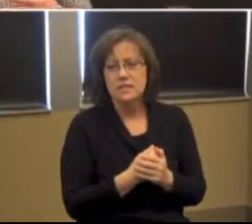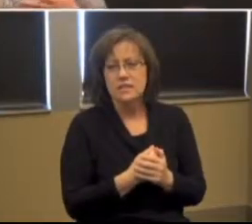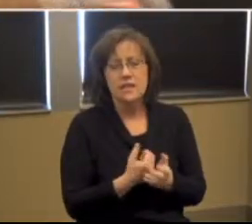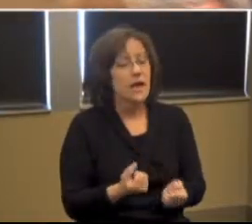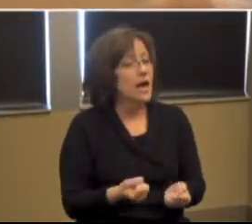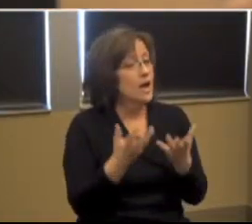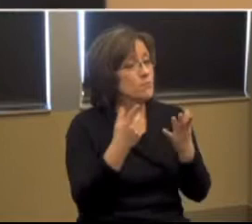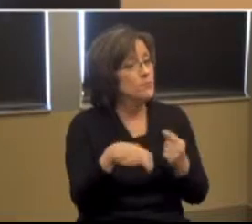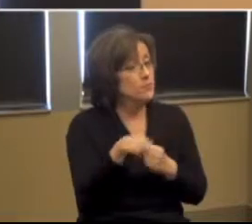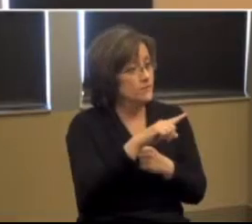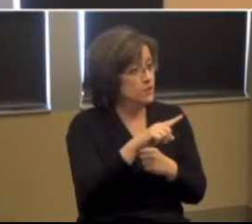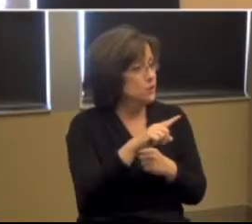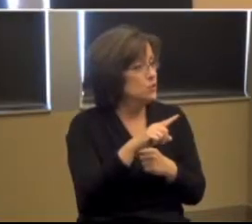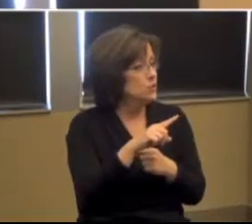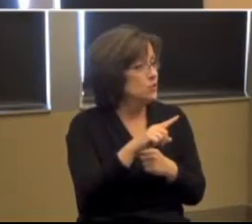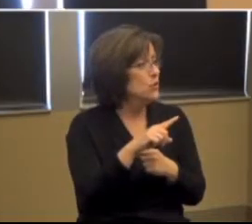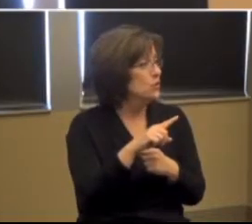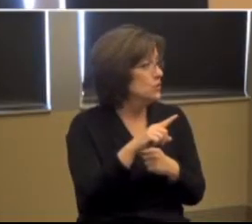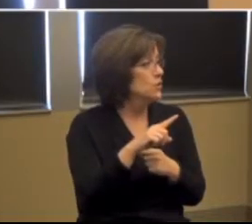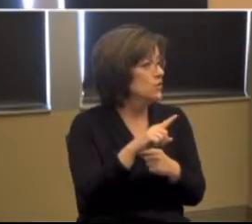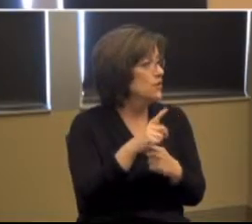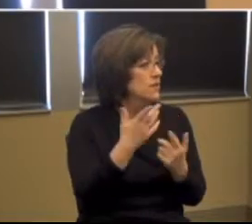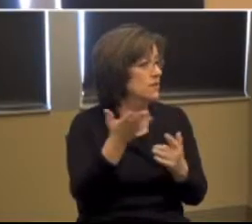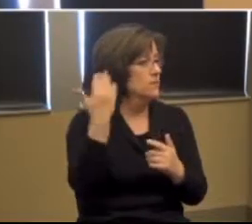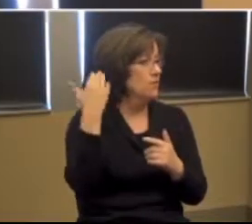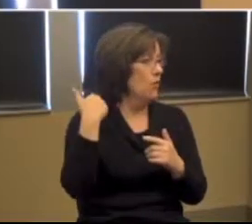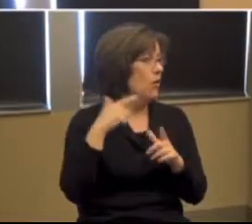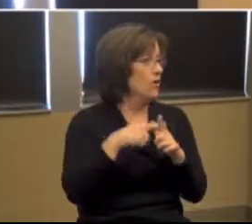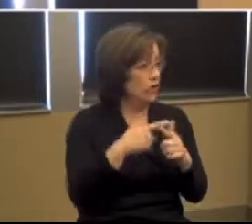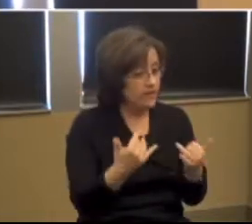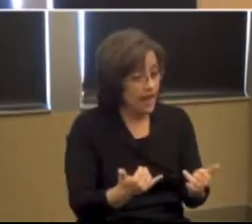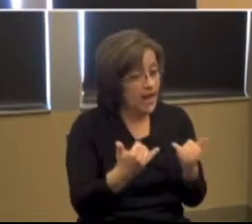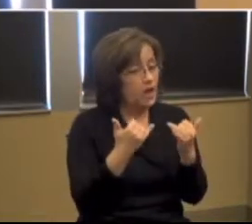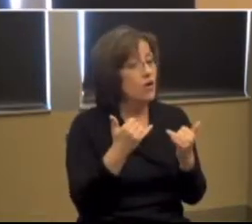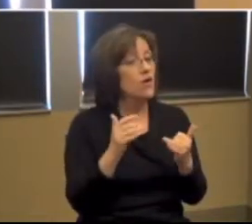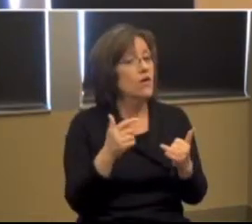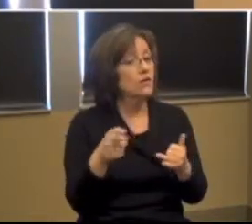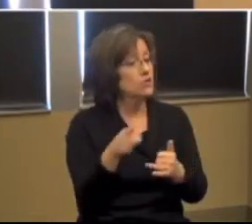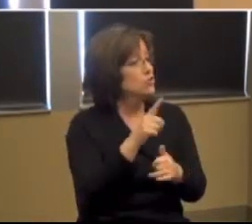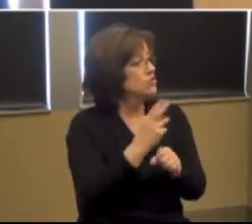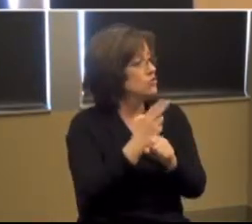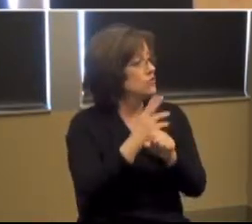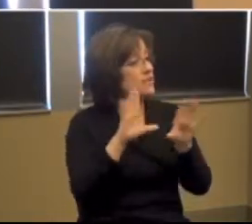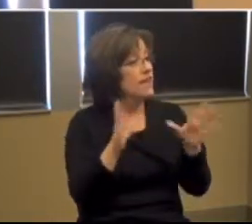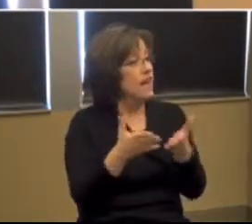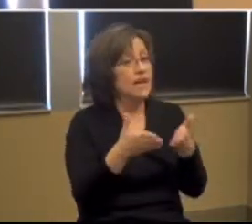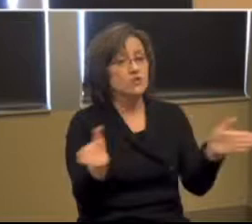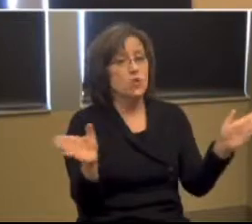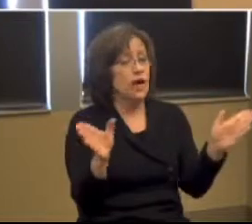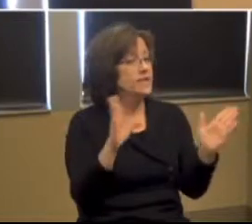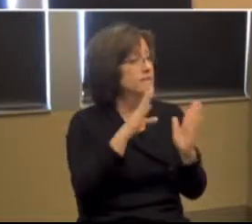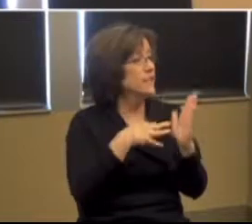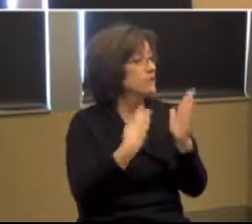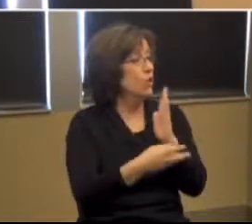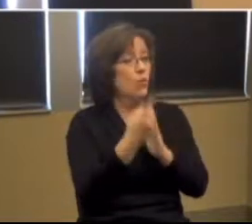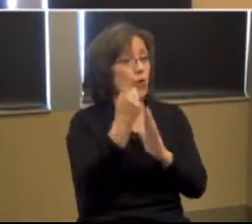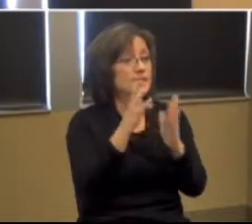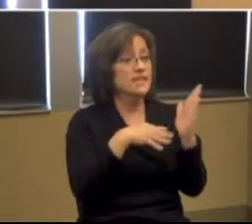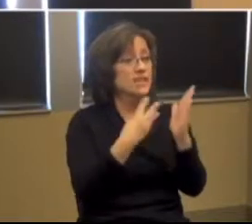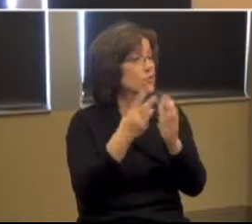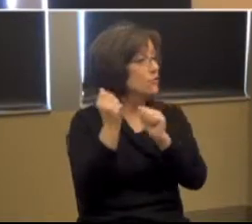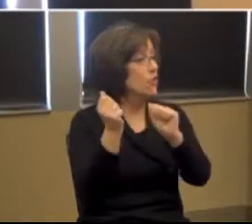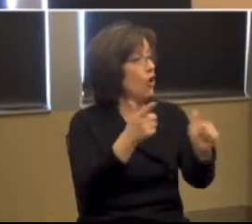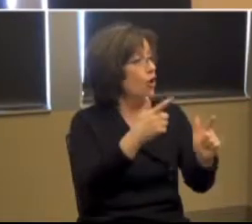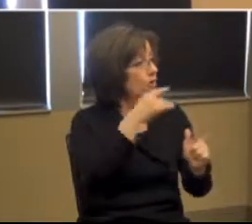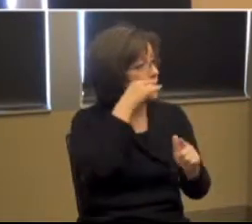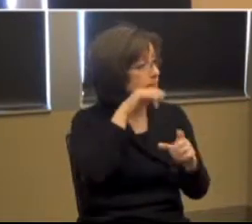how many of you in classrooms that you have worked in or in classrooms that you have used class-wide schedules, so one schedule for everybody